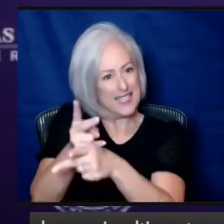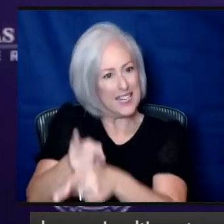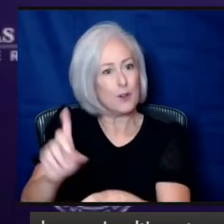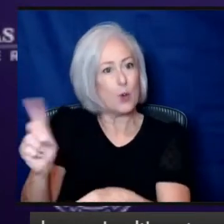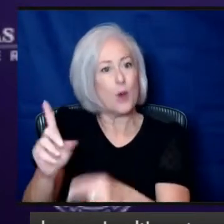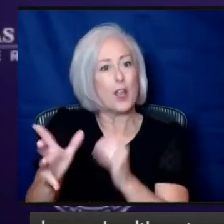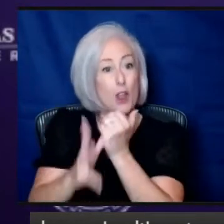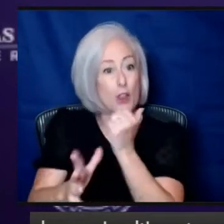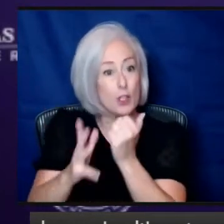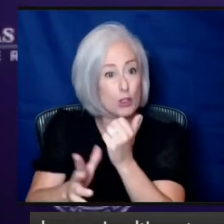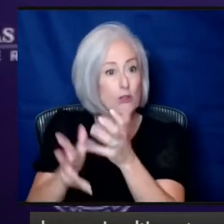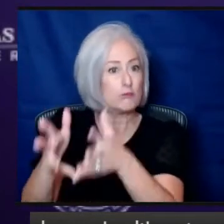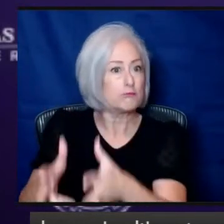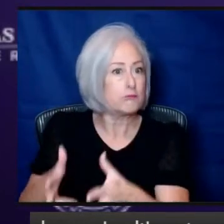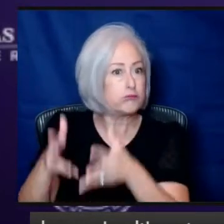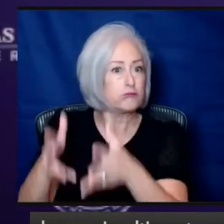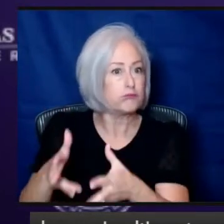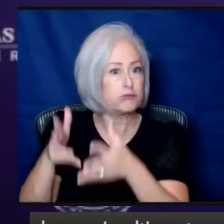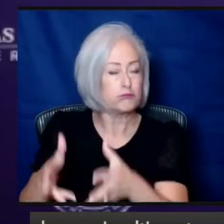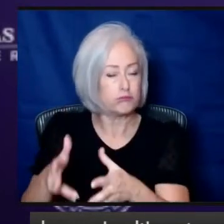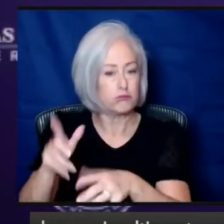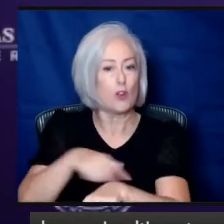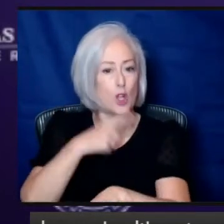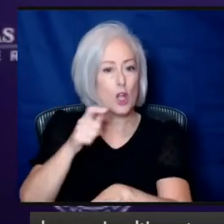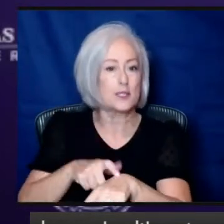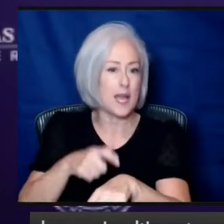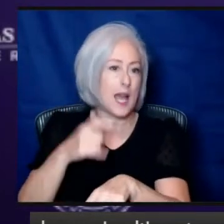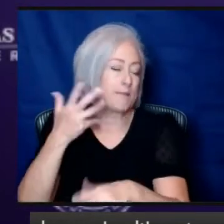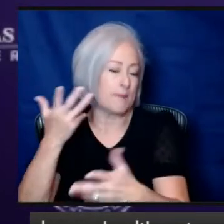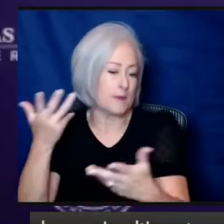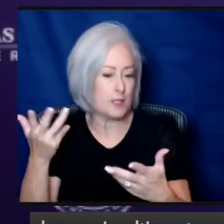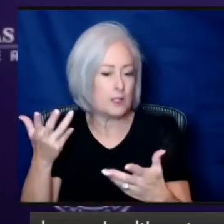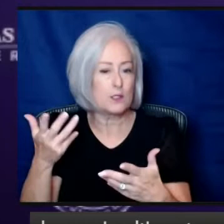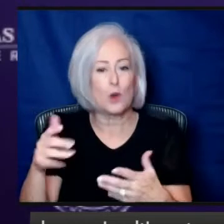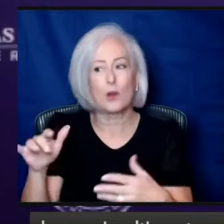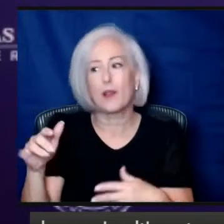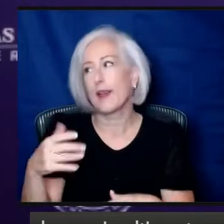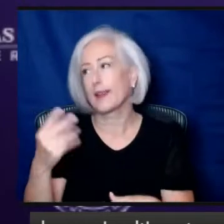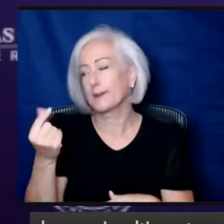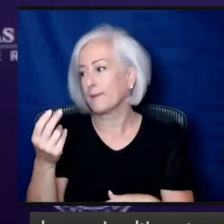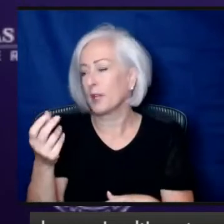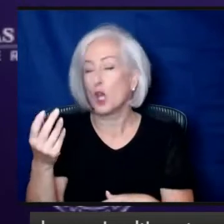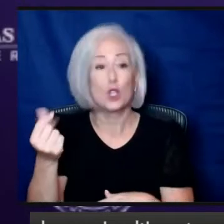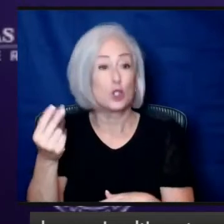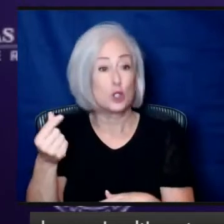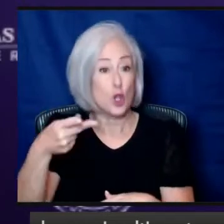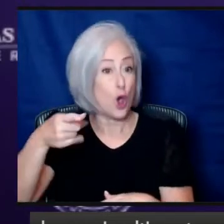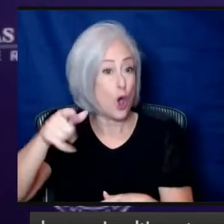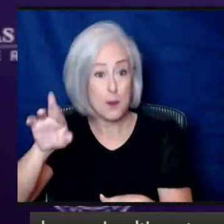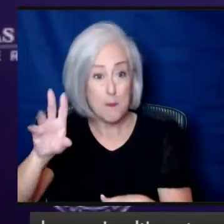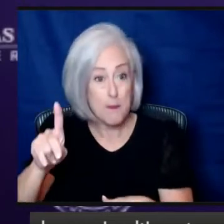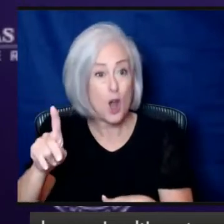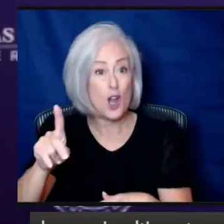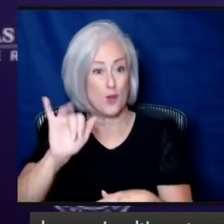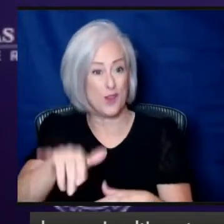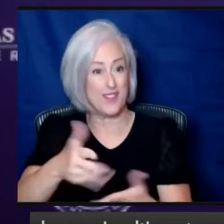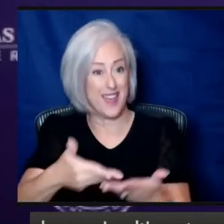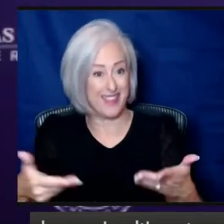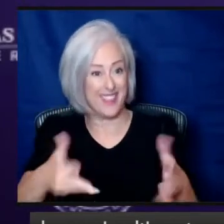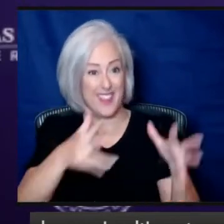feces could have been in that environment. So, a dog park, for example, where we accumulate that kind of material is a greater